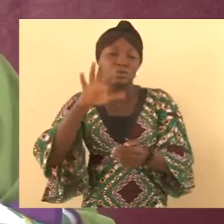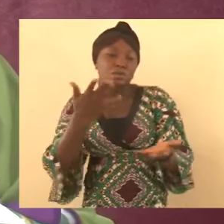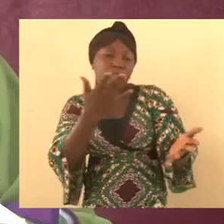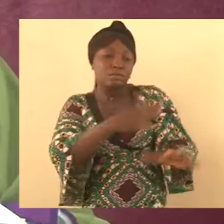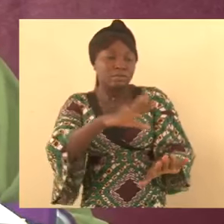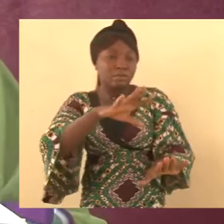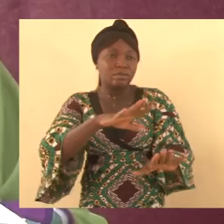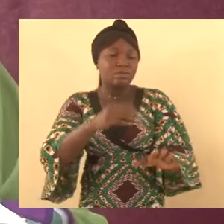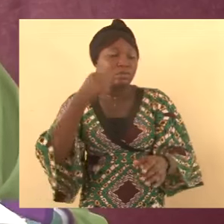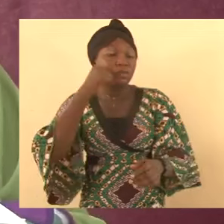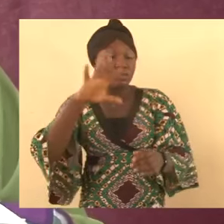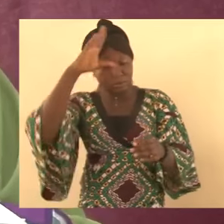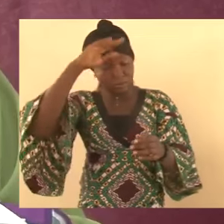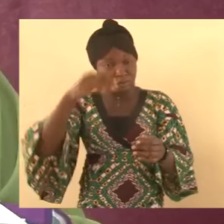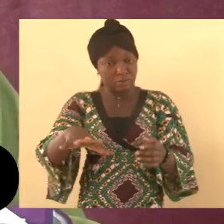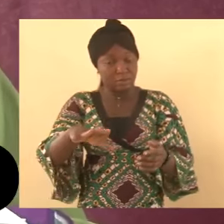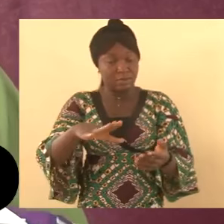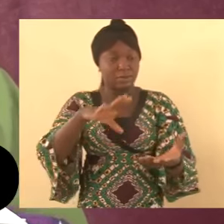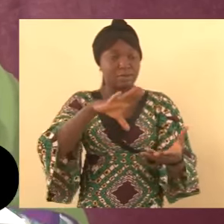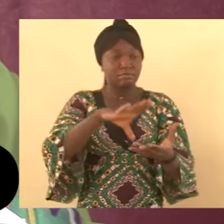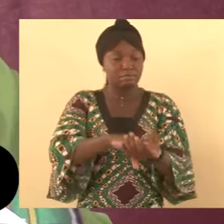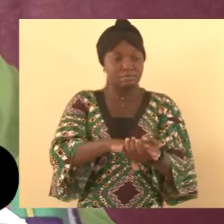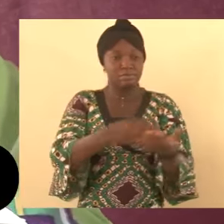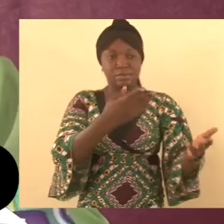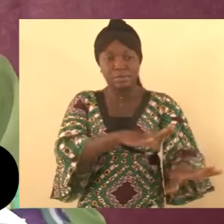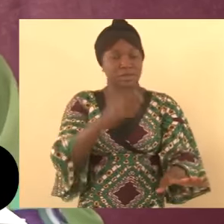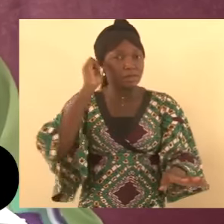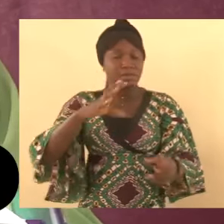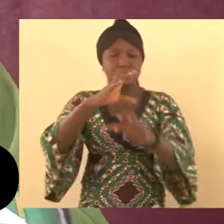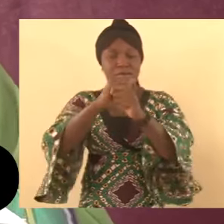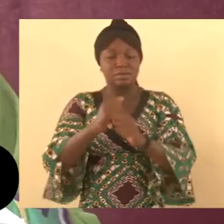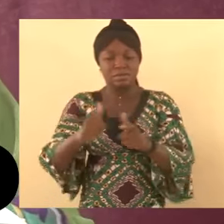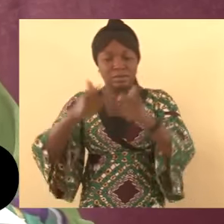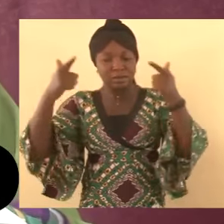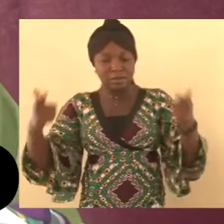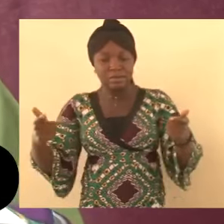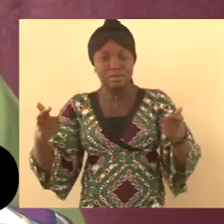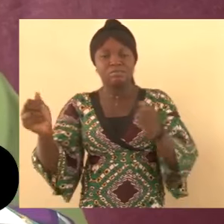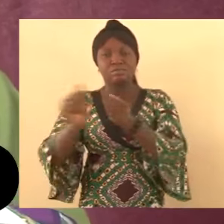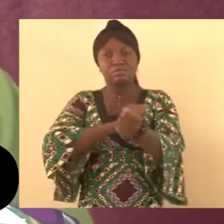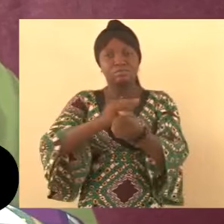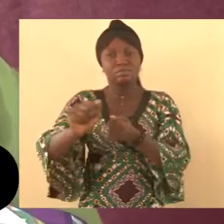pretense make long prayers. They will receive the greater condemnation."